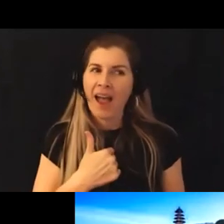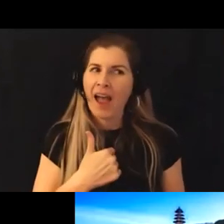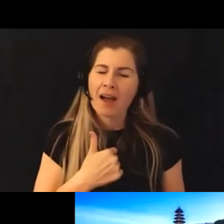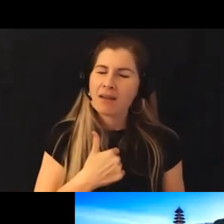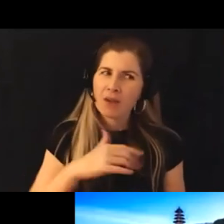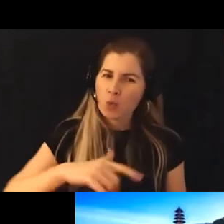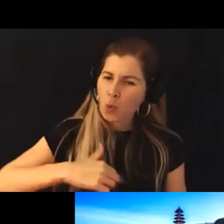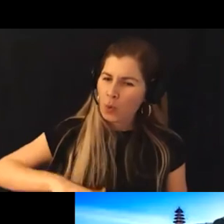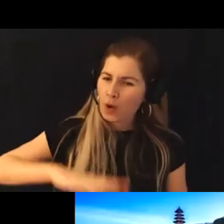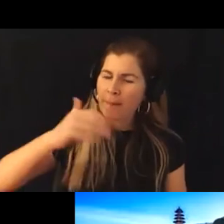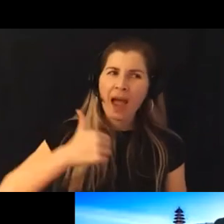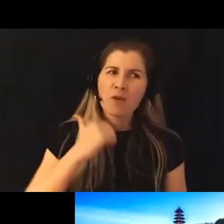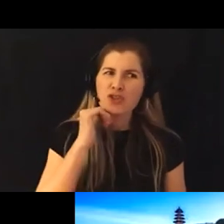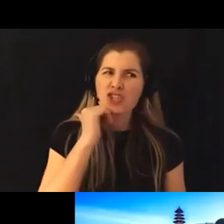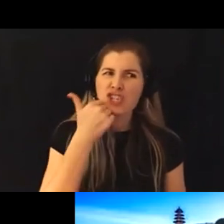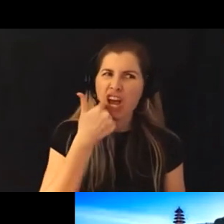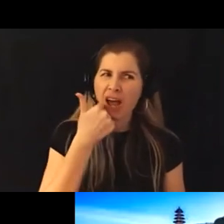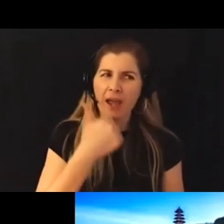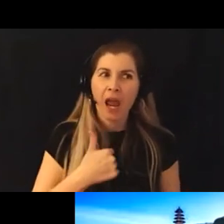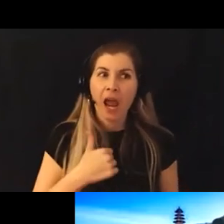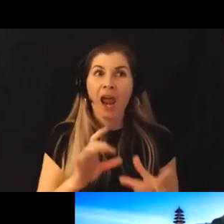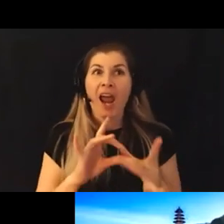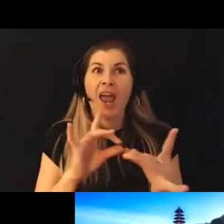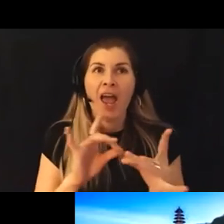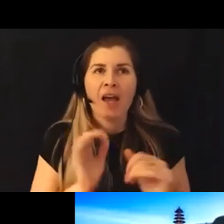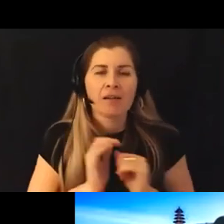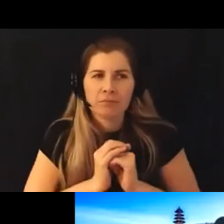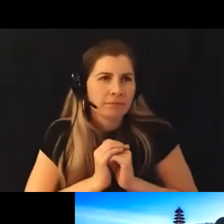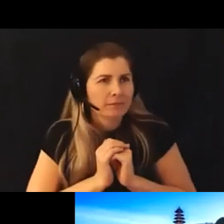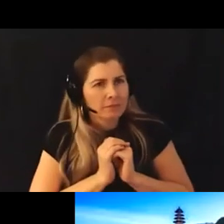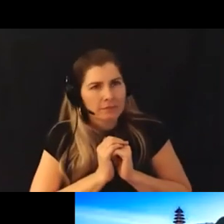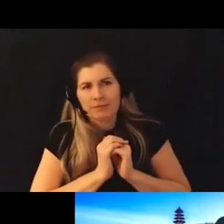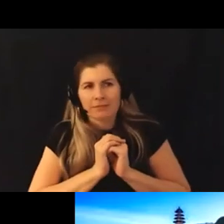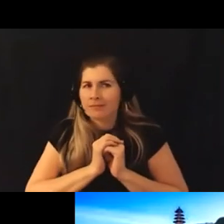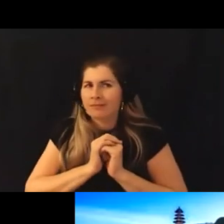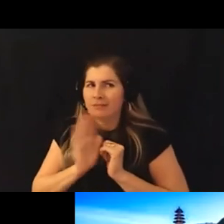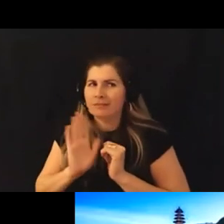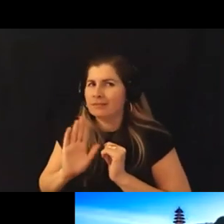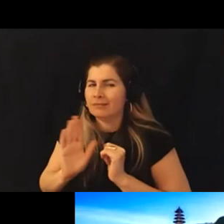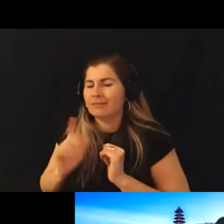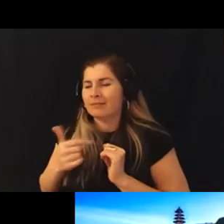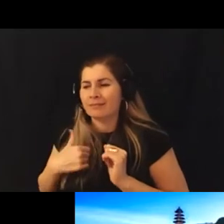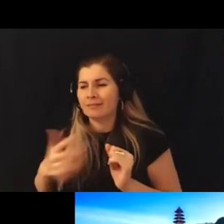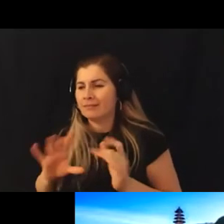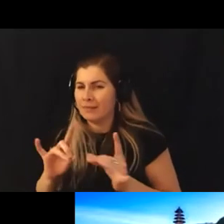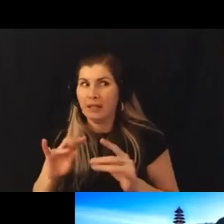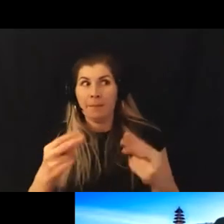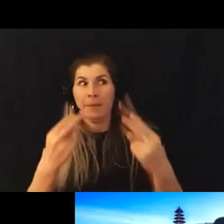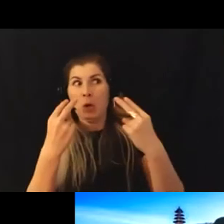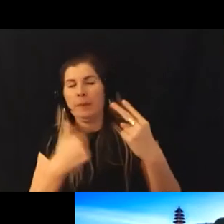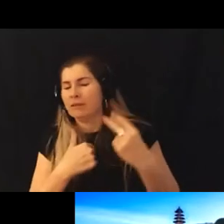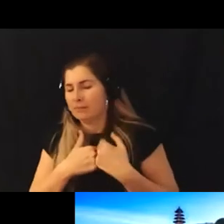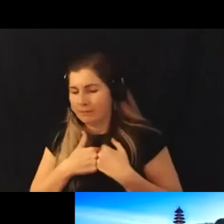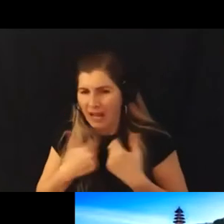kid. I did not want to talk. I just wanted to melt into the background all the time when anybody looked at me. And when I